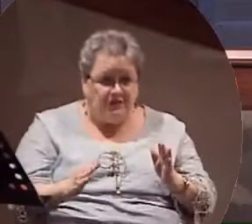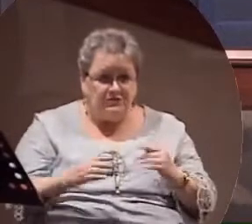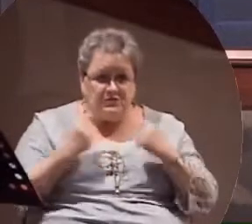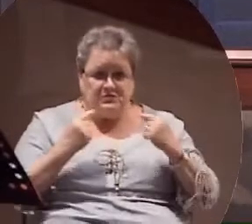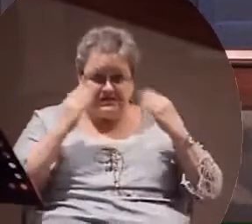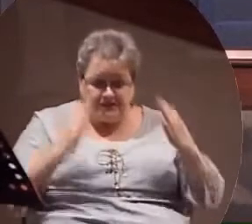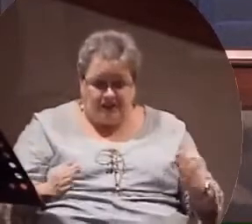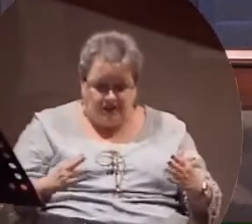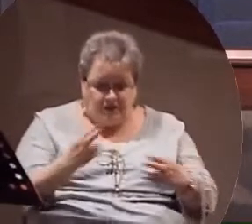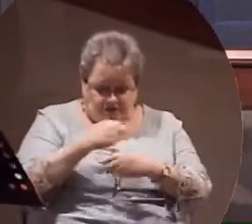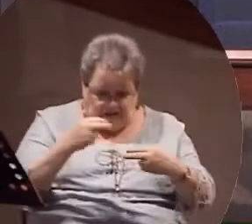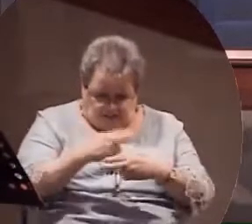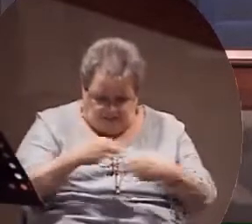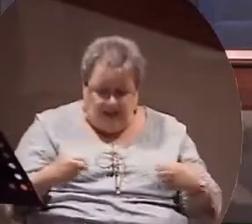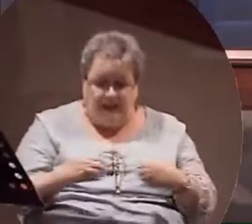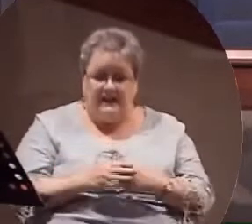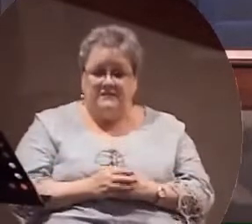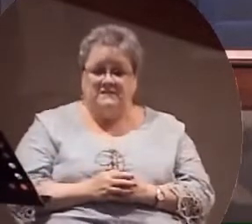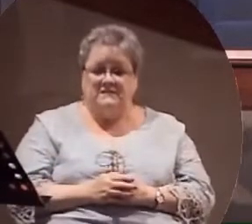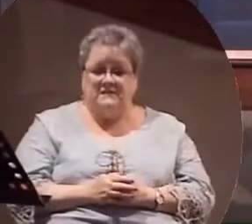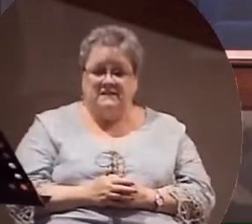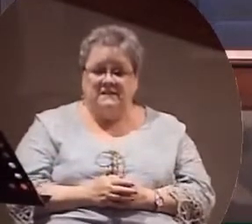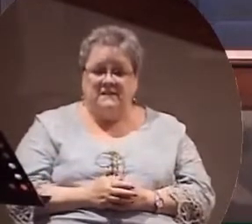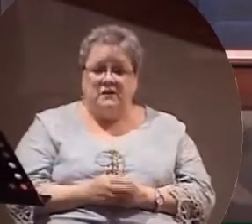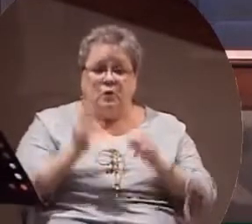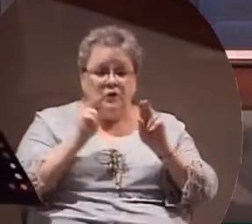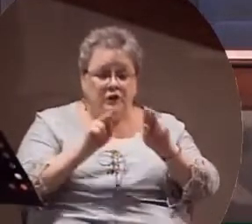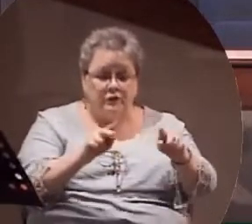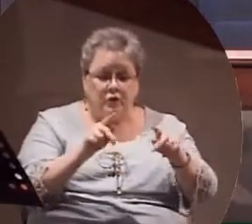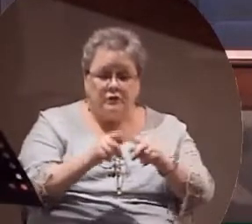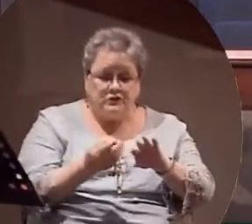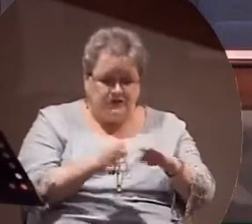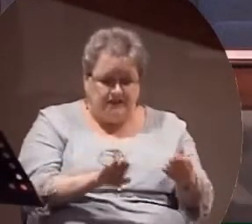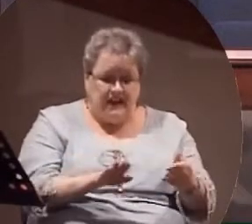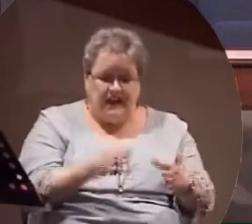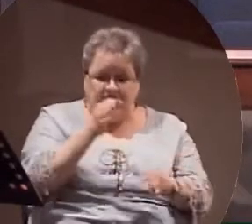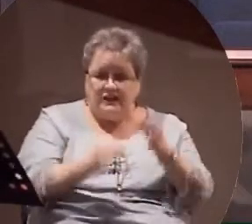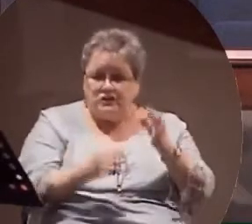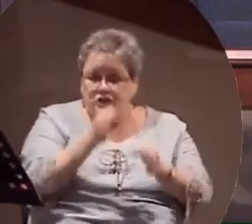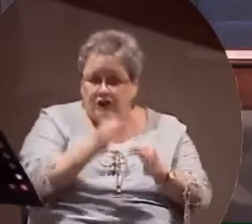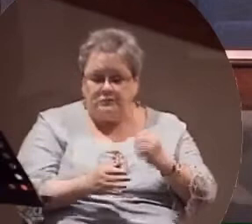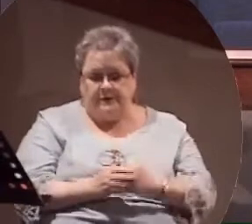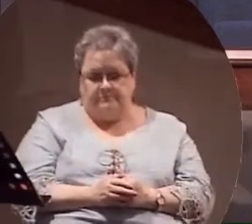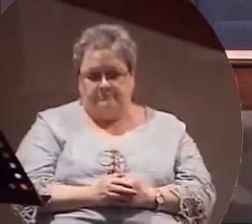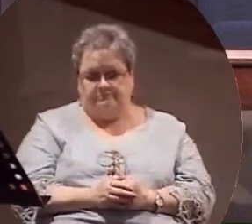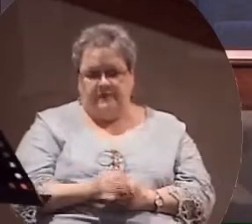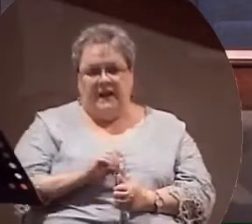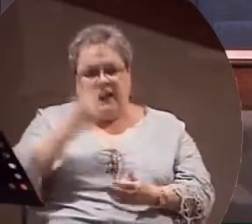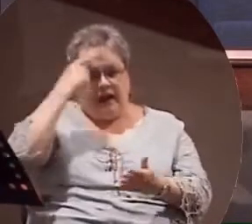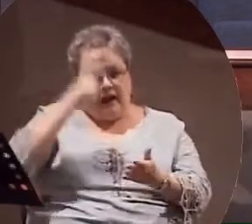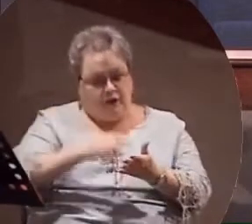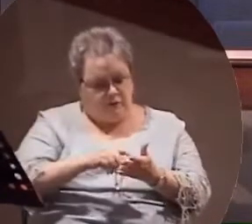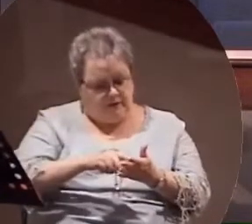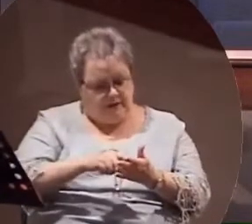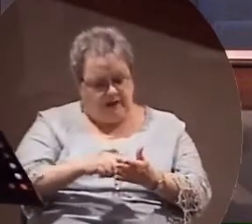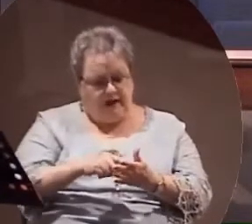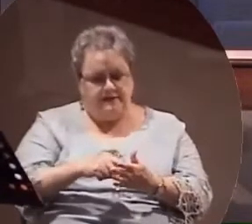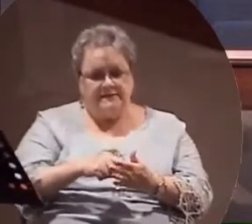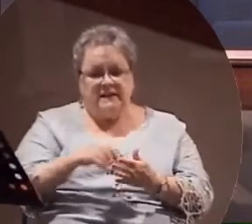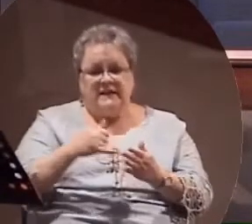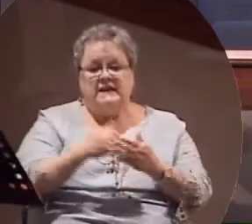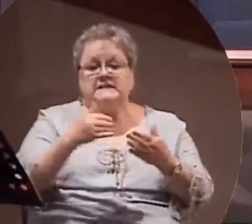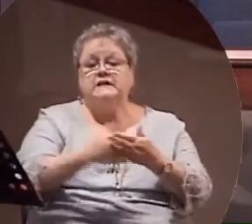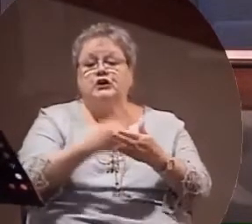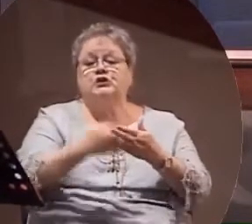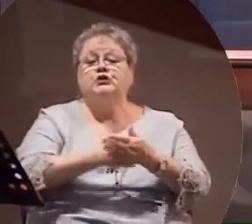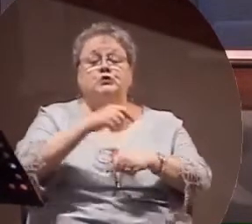we've got to look forward to is death and judgment. I realize we're living in the 21st century. I